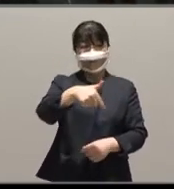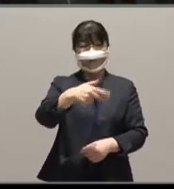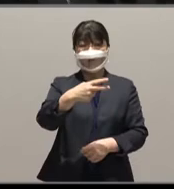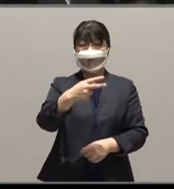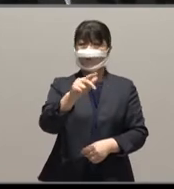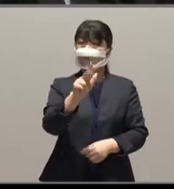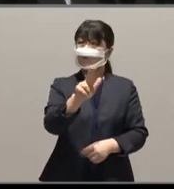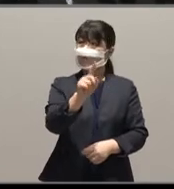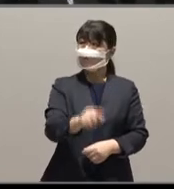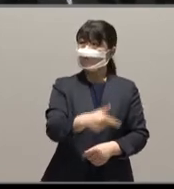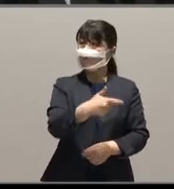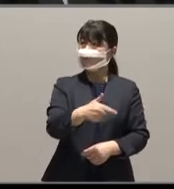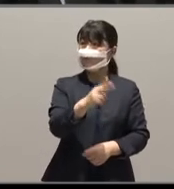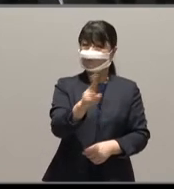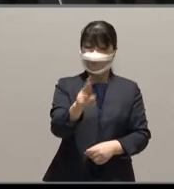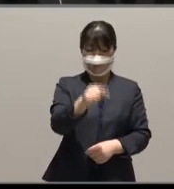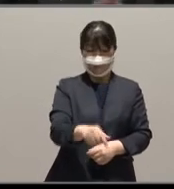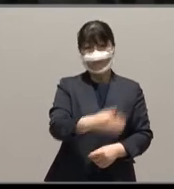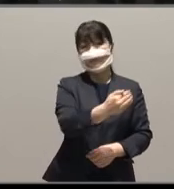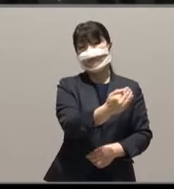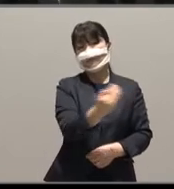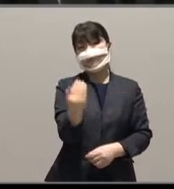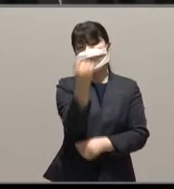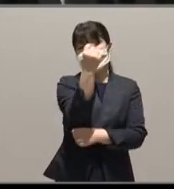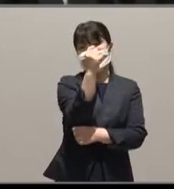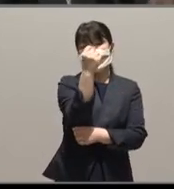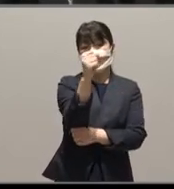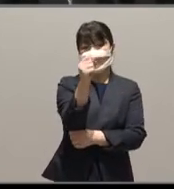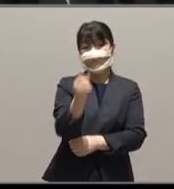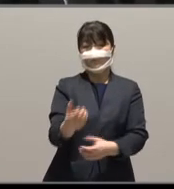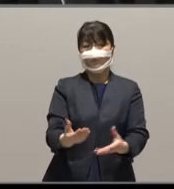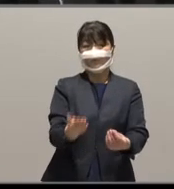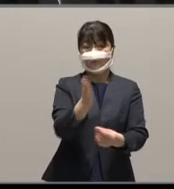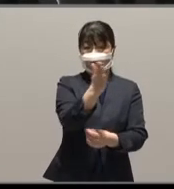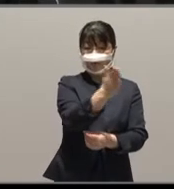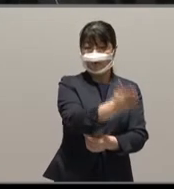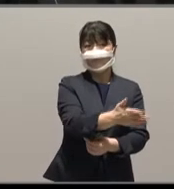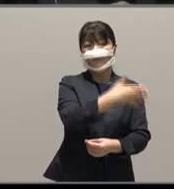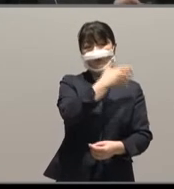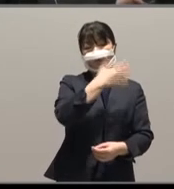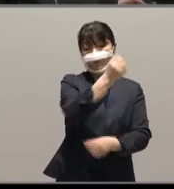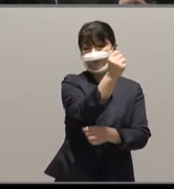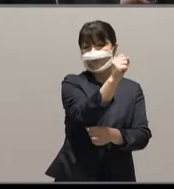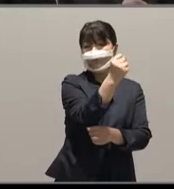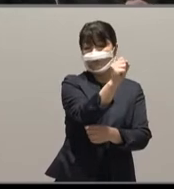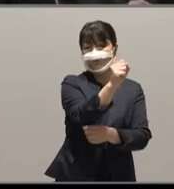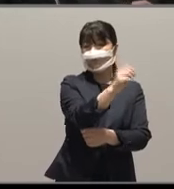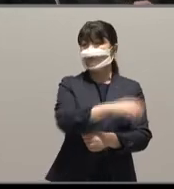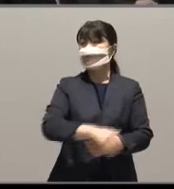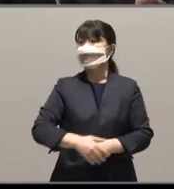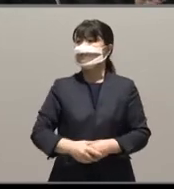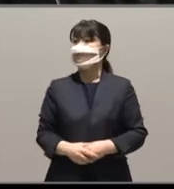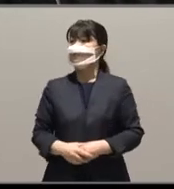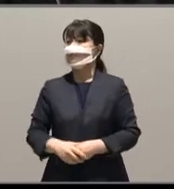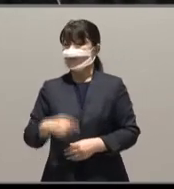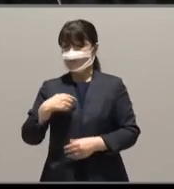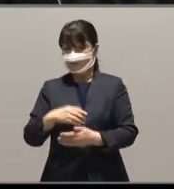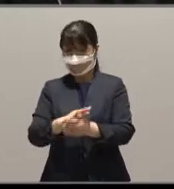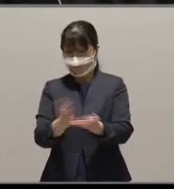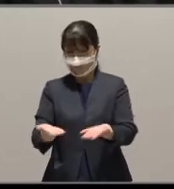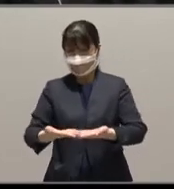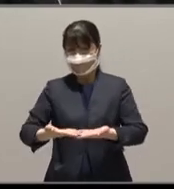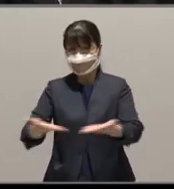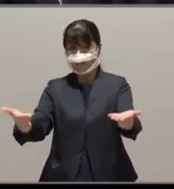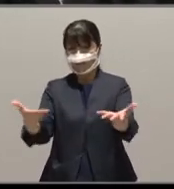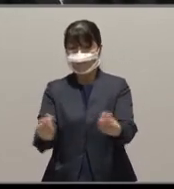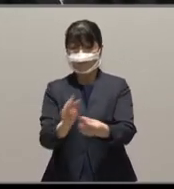from US came to me at this exhibition in Odaiba, Tokyo, and New York Times article.